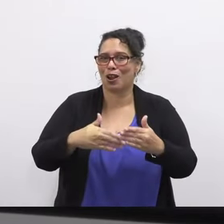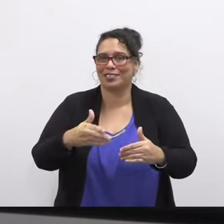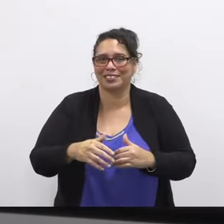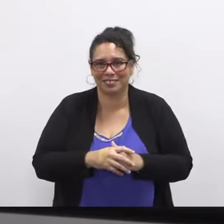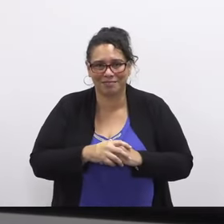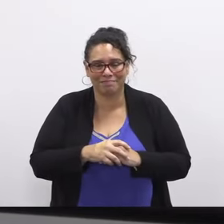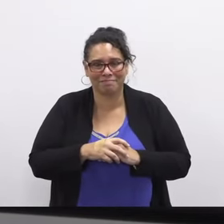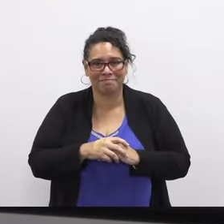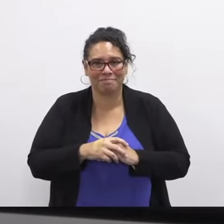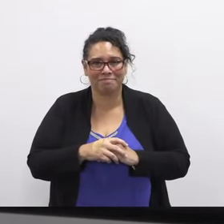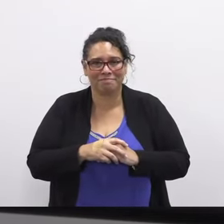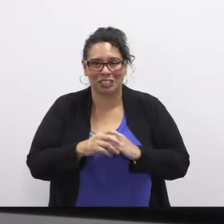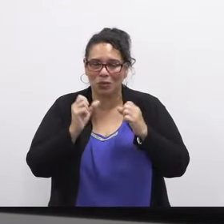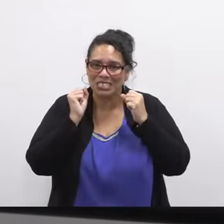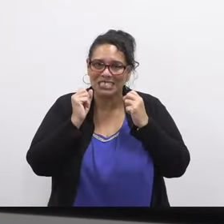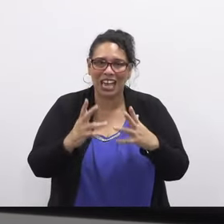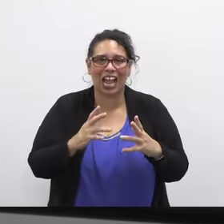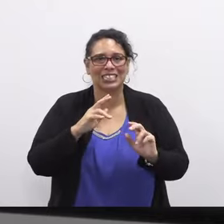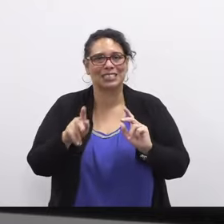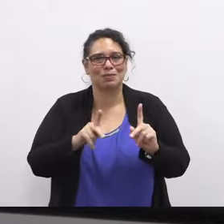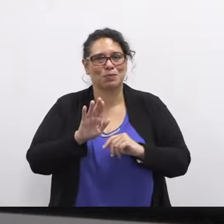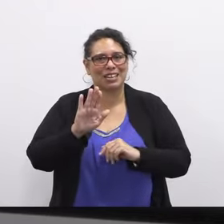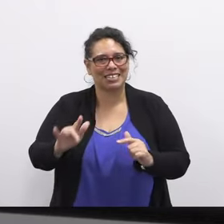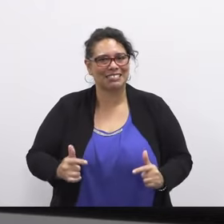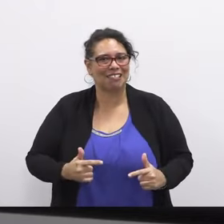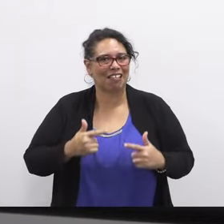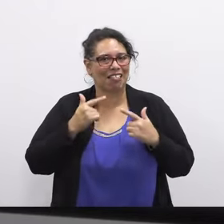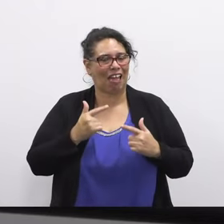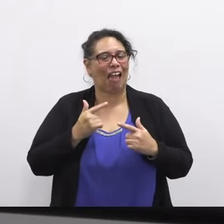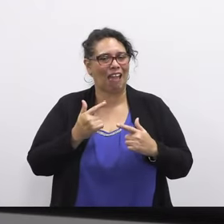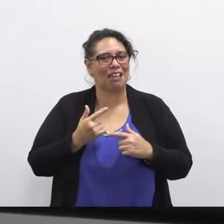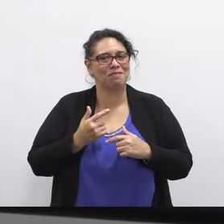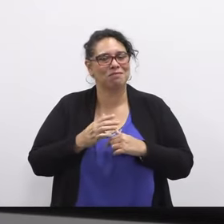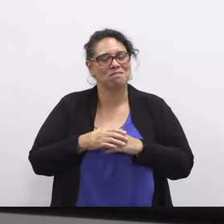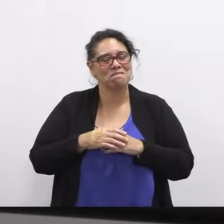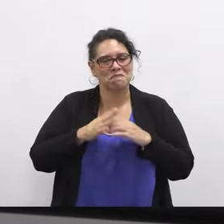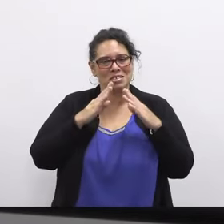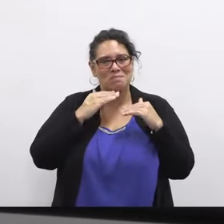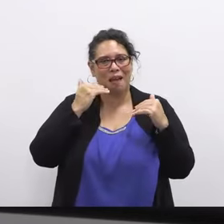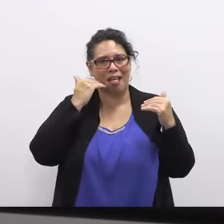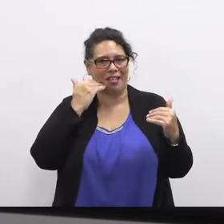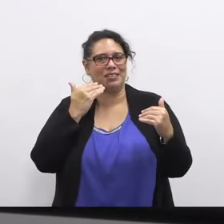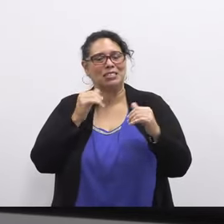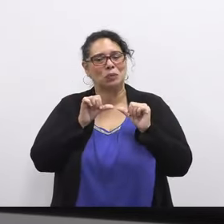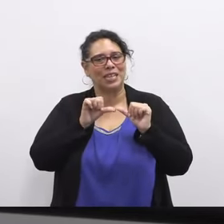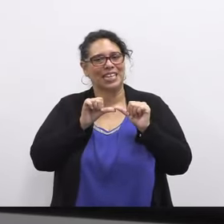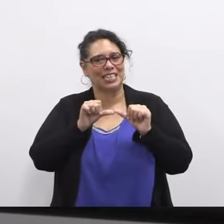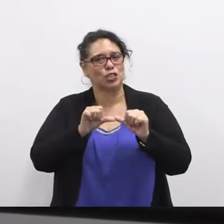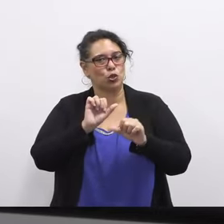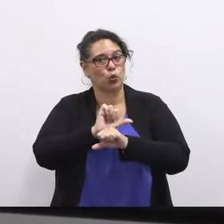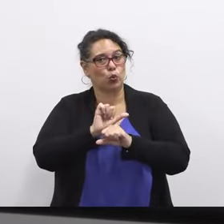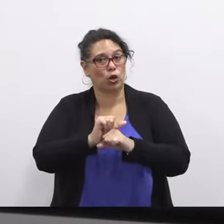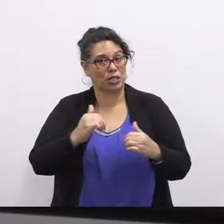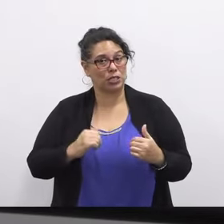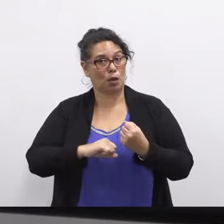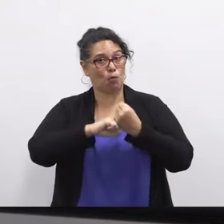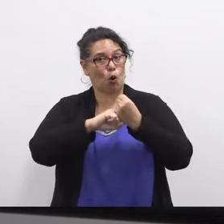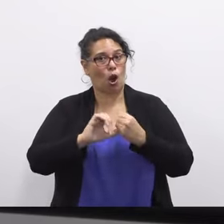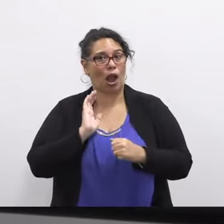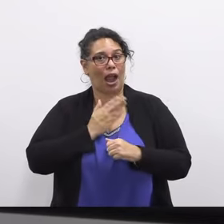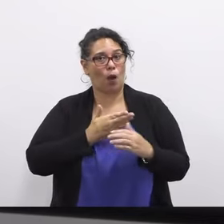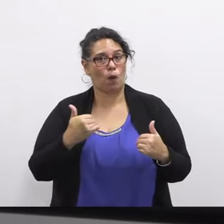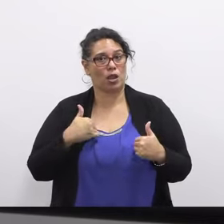were tons of people in his life that were looking back smiling. And so as we continue to do this work to support our young people,